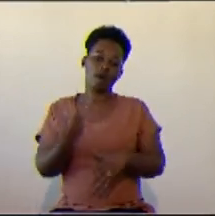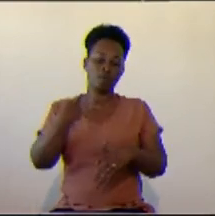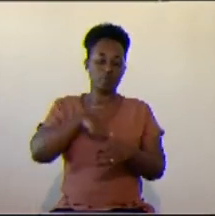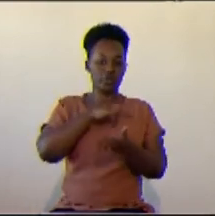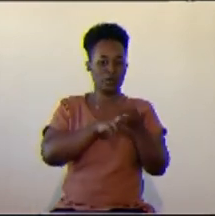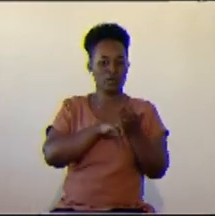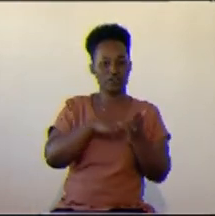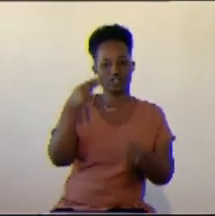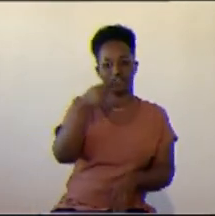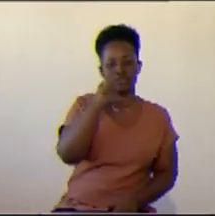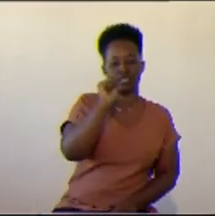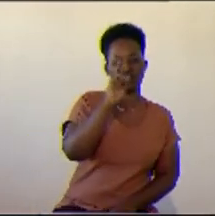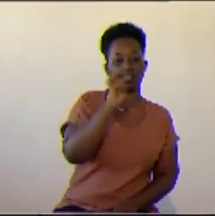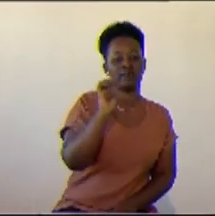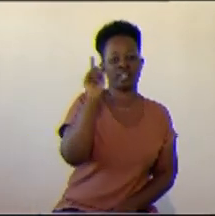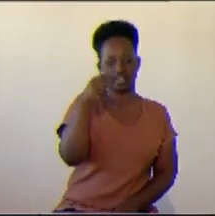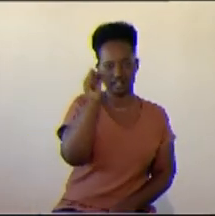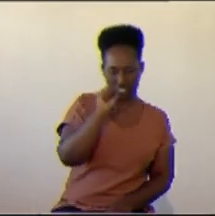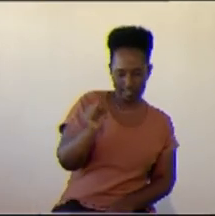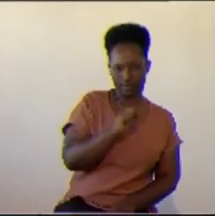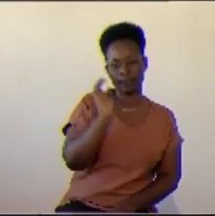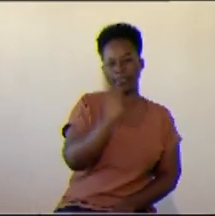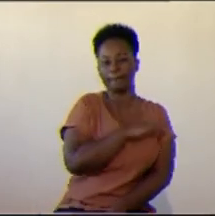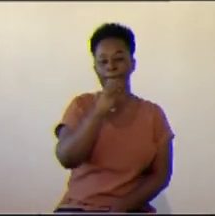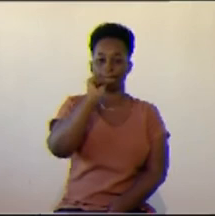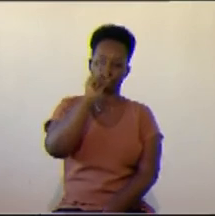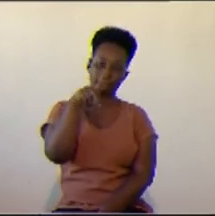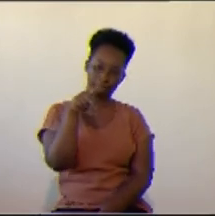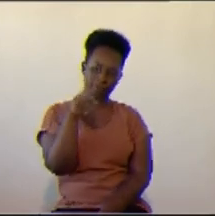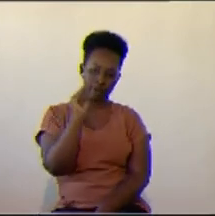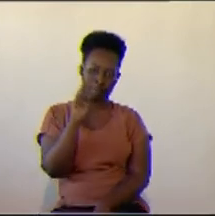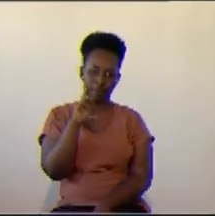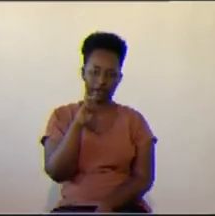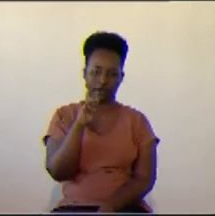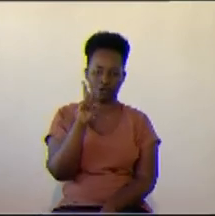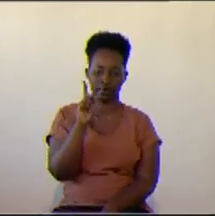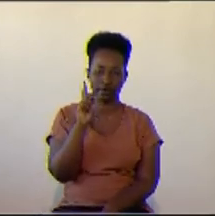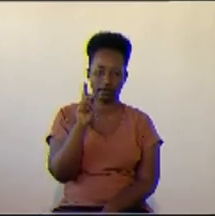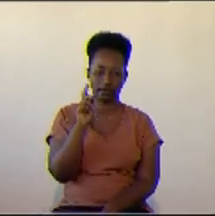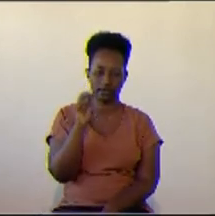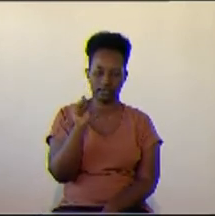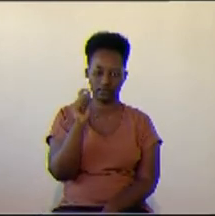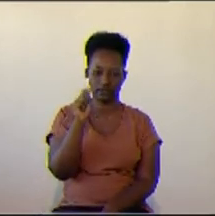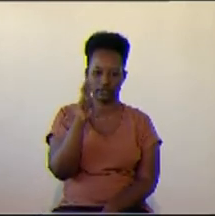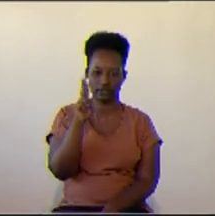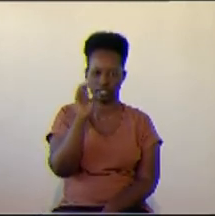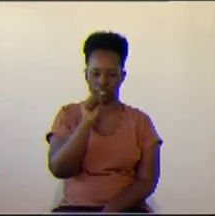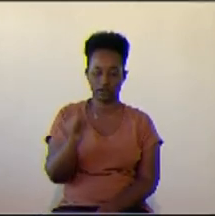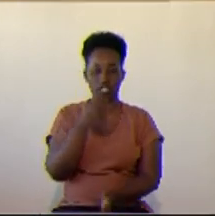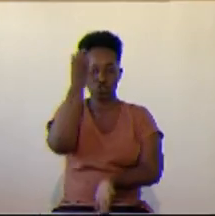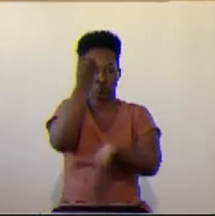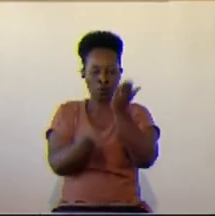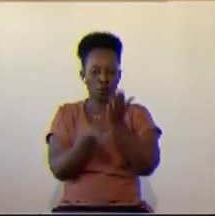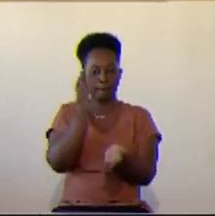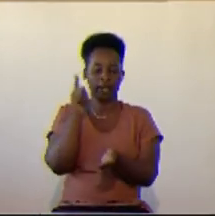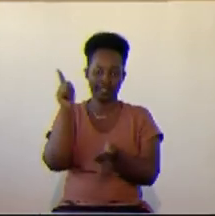Hare's apparatus to compare densities of two different liquids? So this is what we are going to do. I hope you are going to